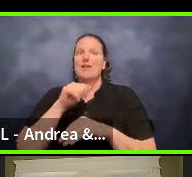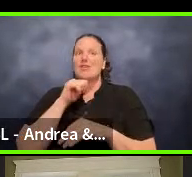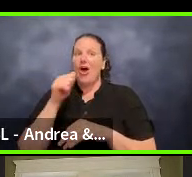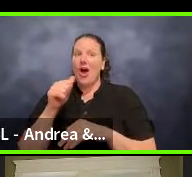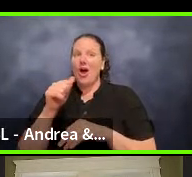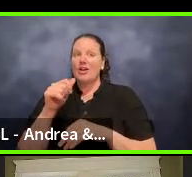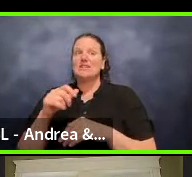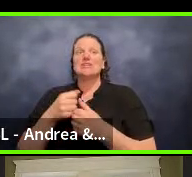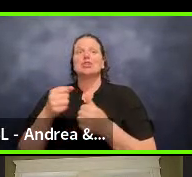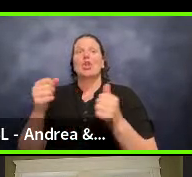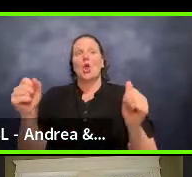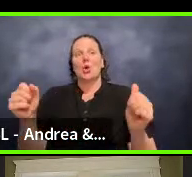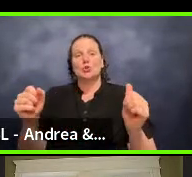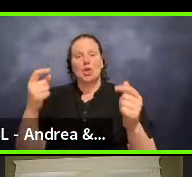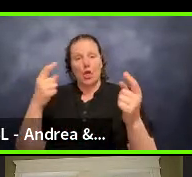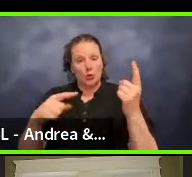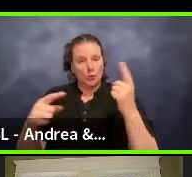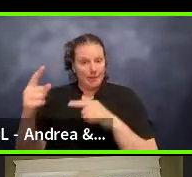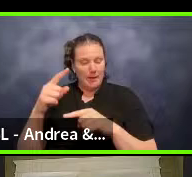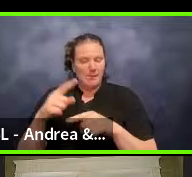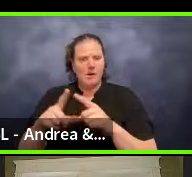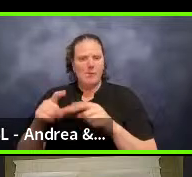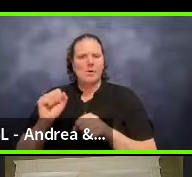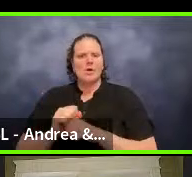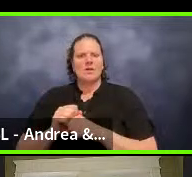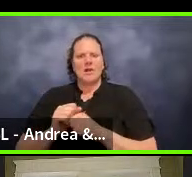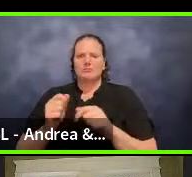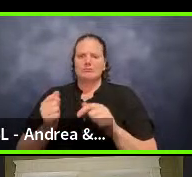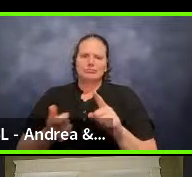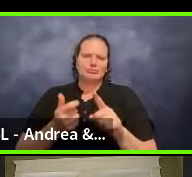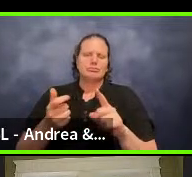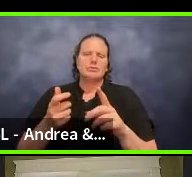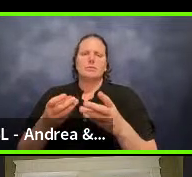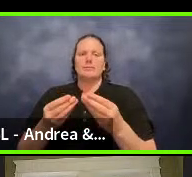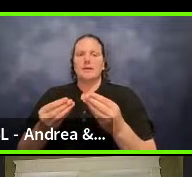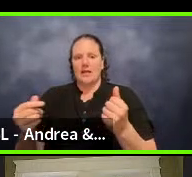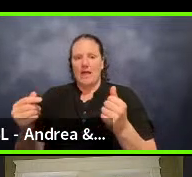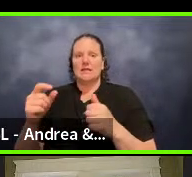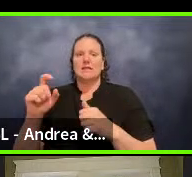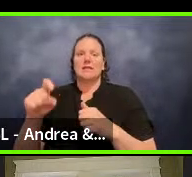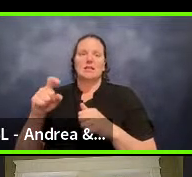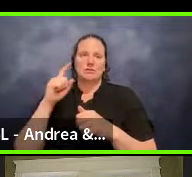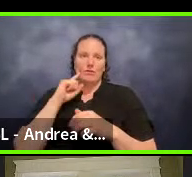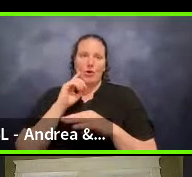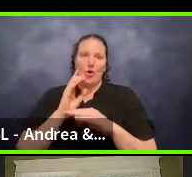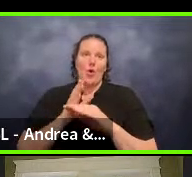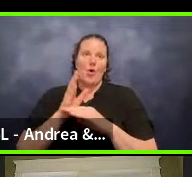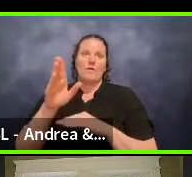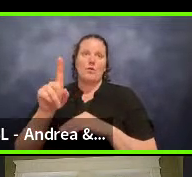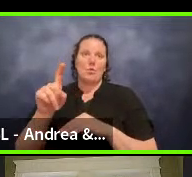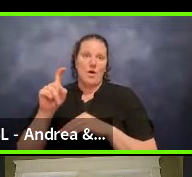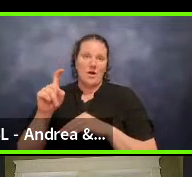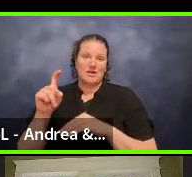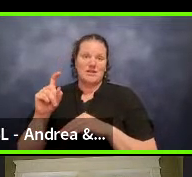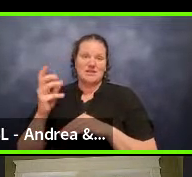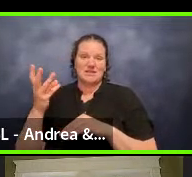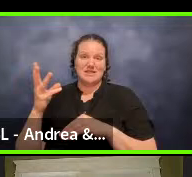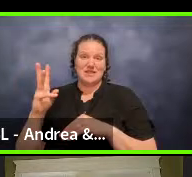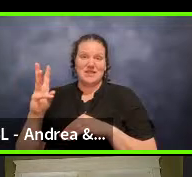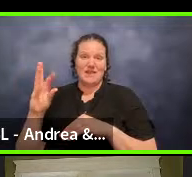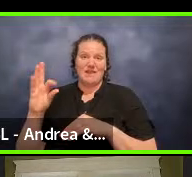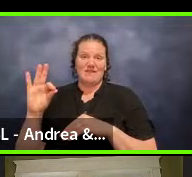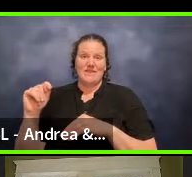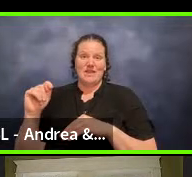agreements, but we are working towards mitigating needs for over 116 feet on the